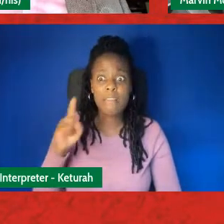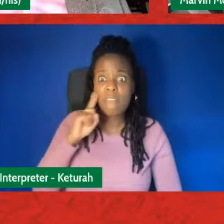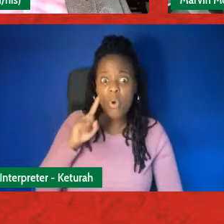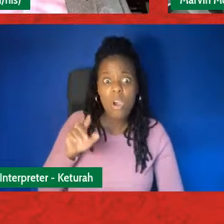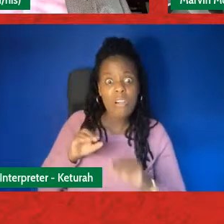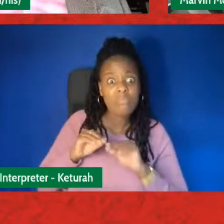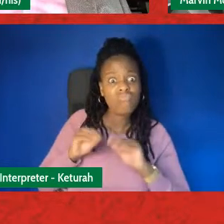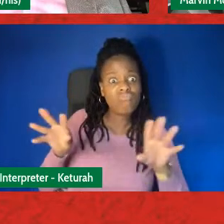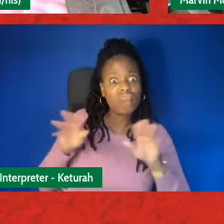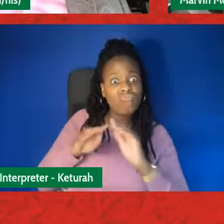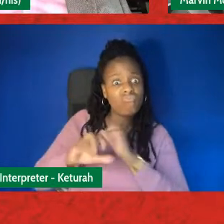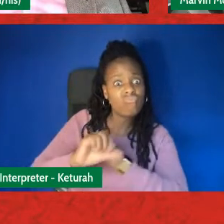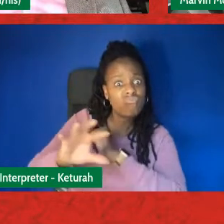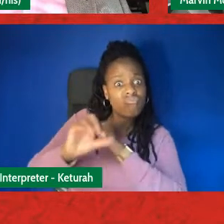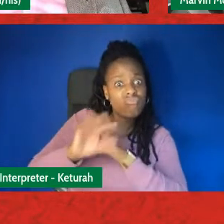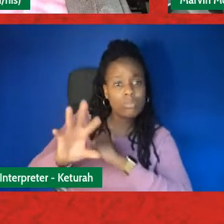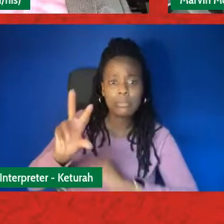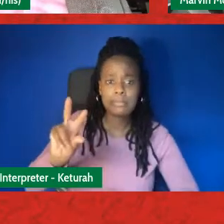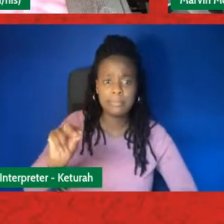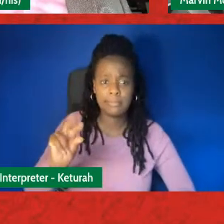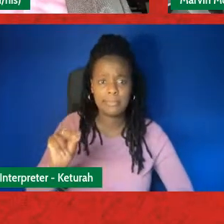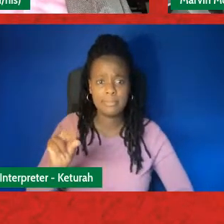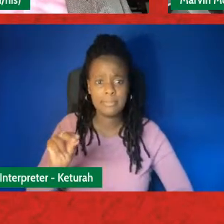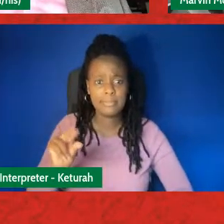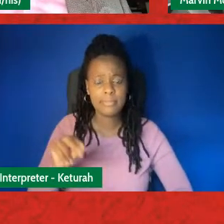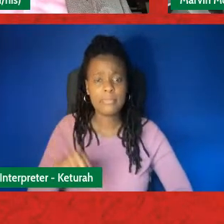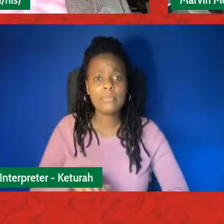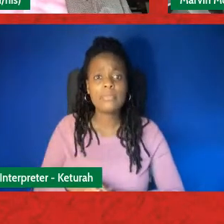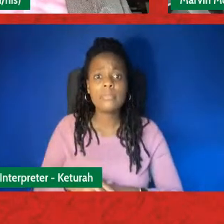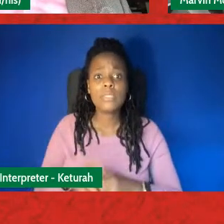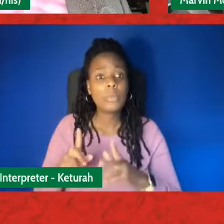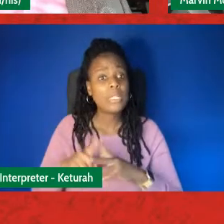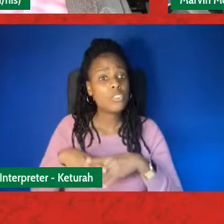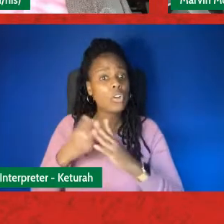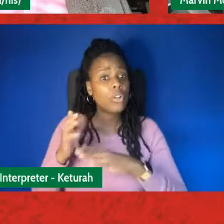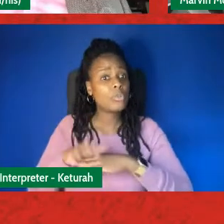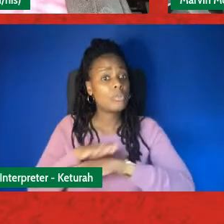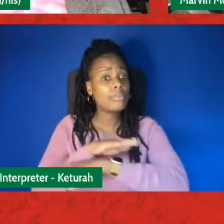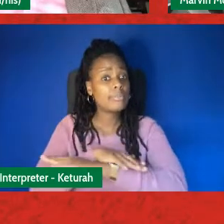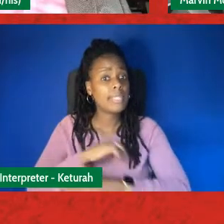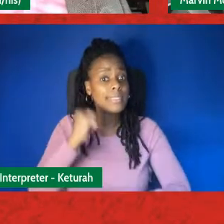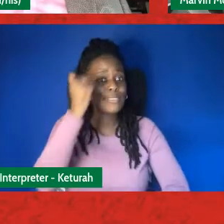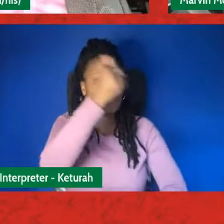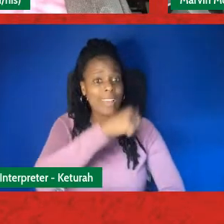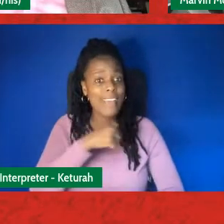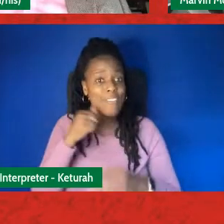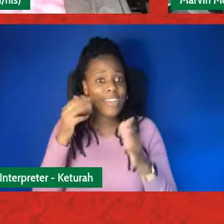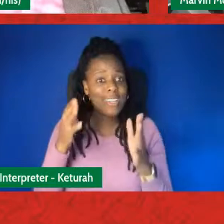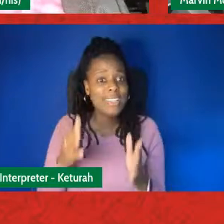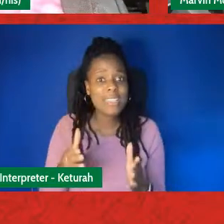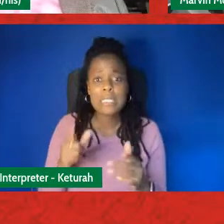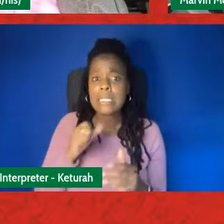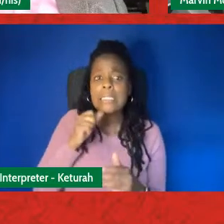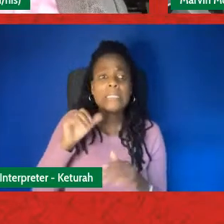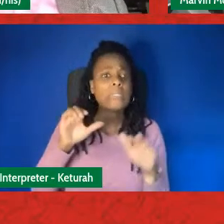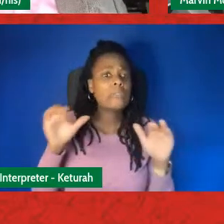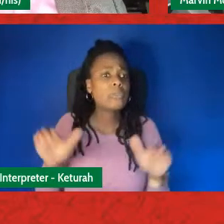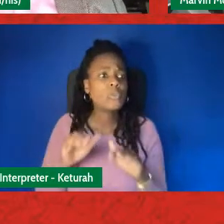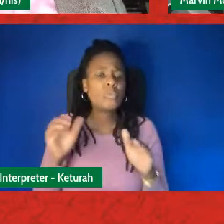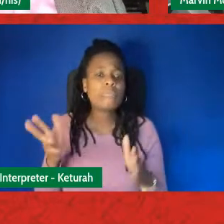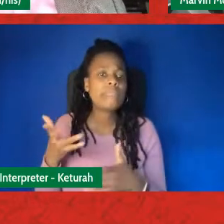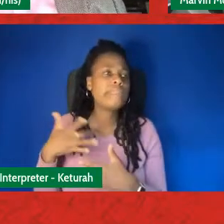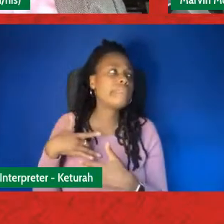theater company the African Company, and when he started getting into stage Africans, he didn't do the sort of typical stage